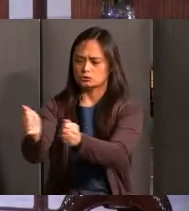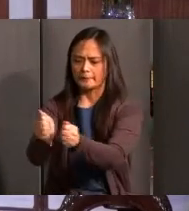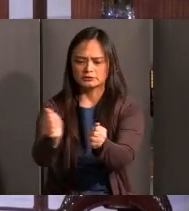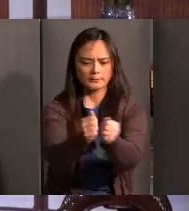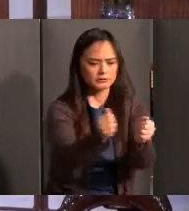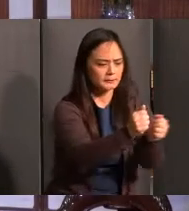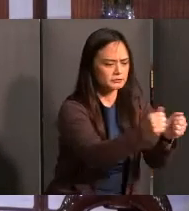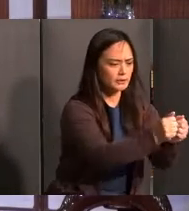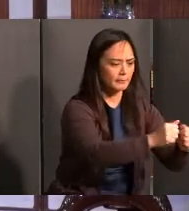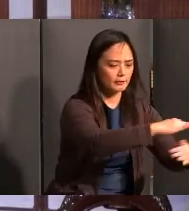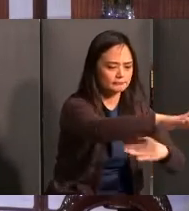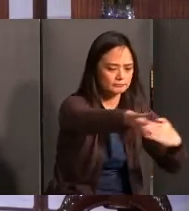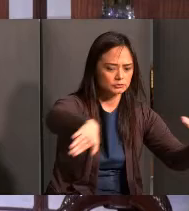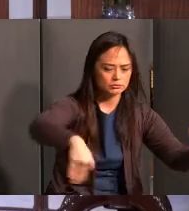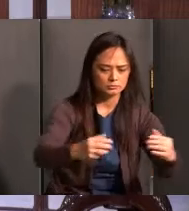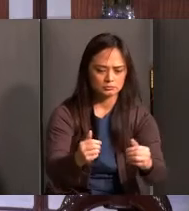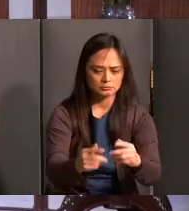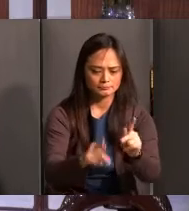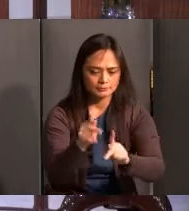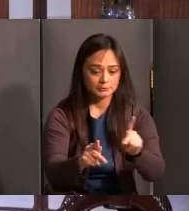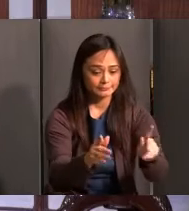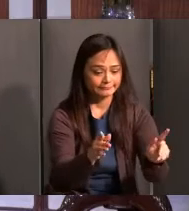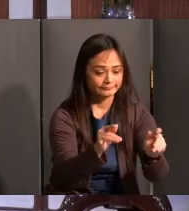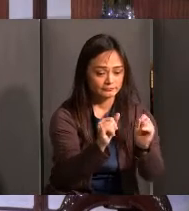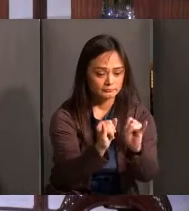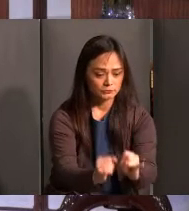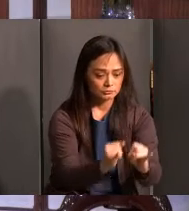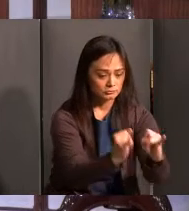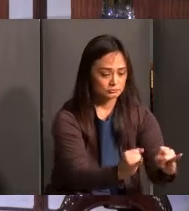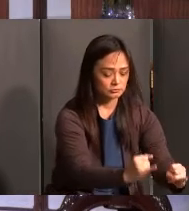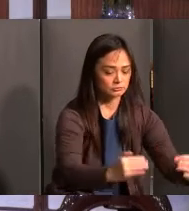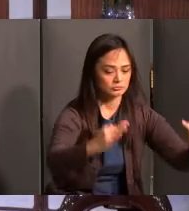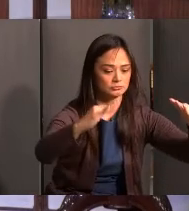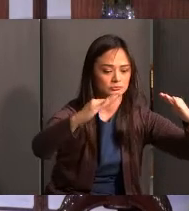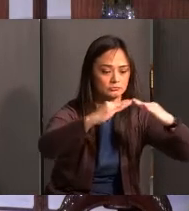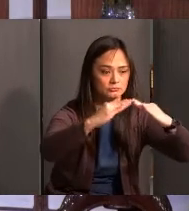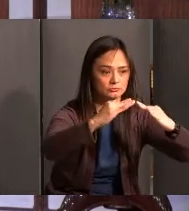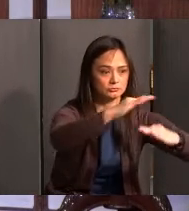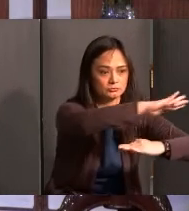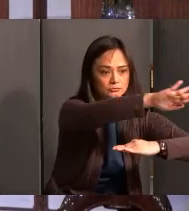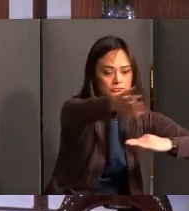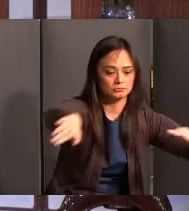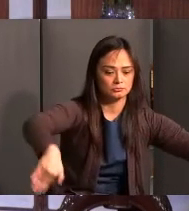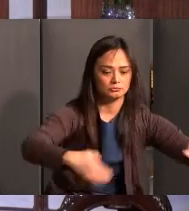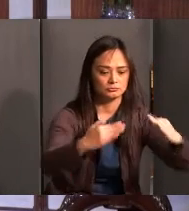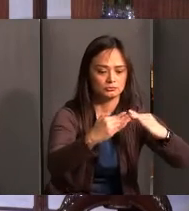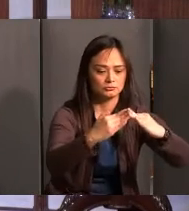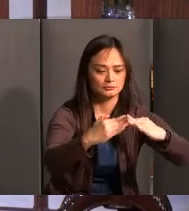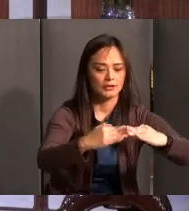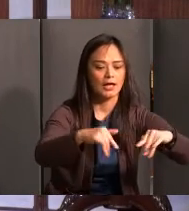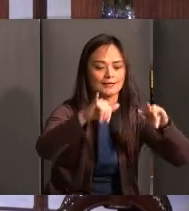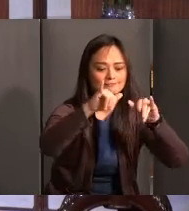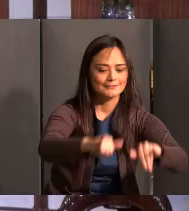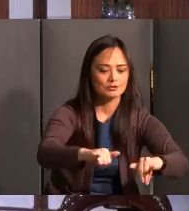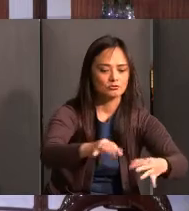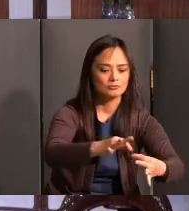church sa pagiging habitation of God in the